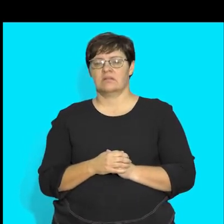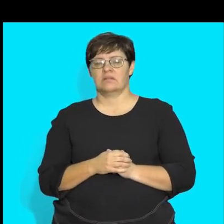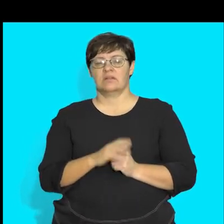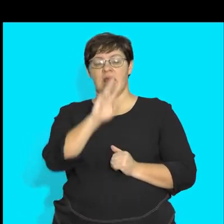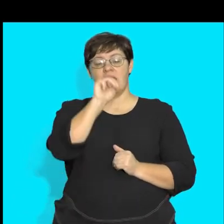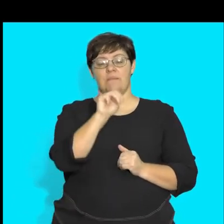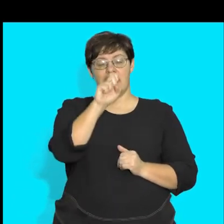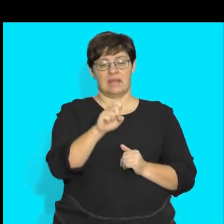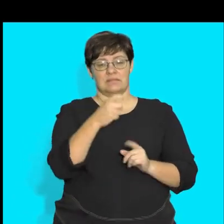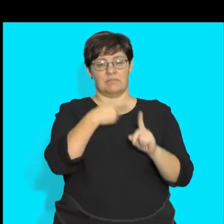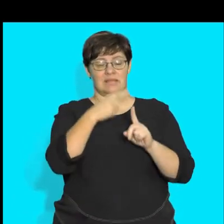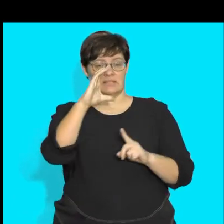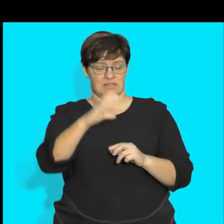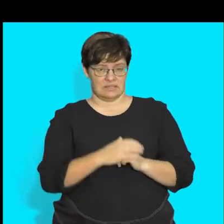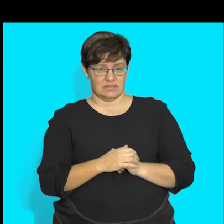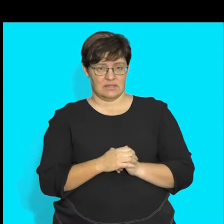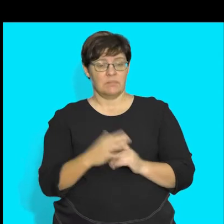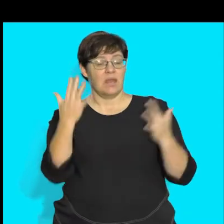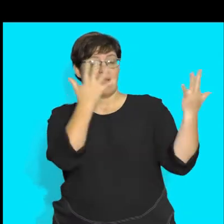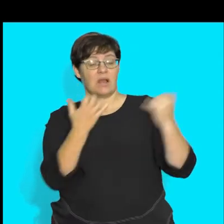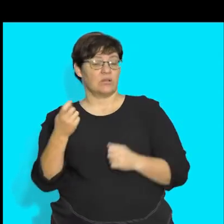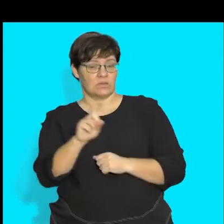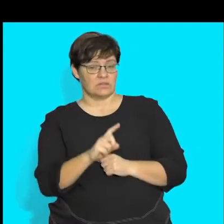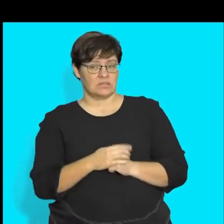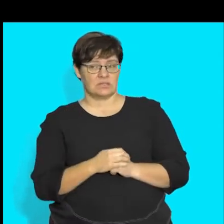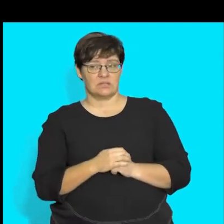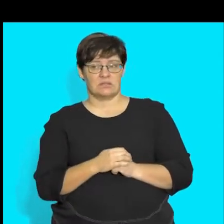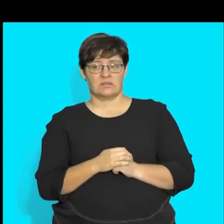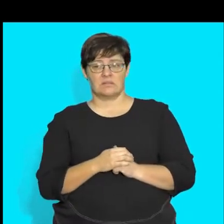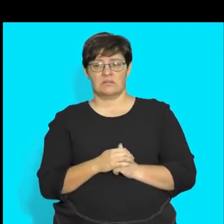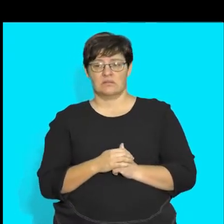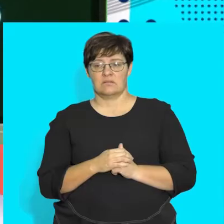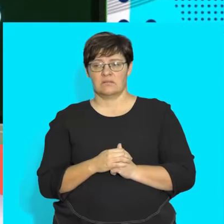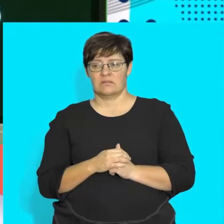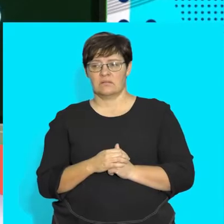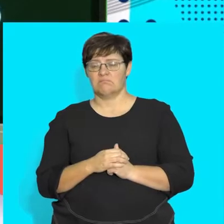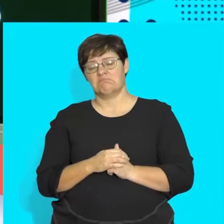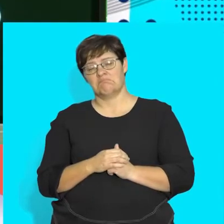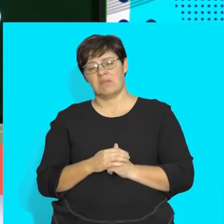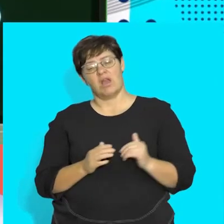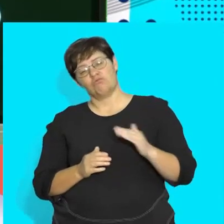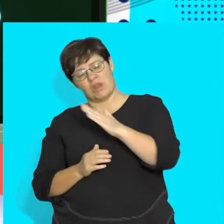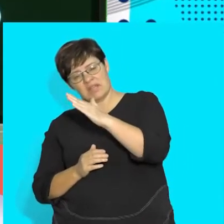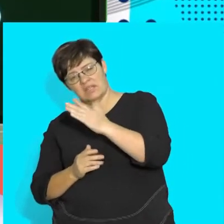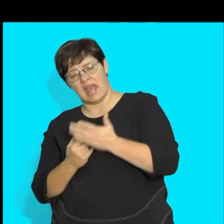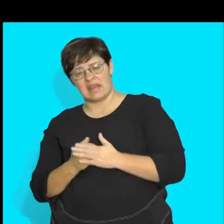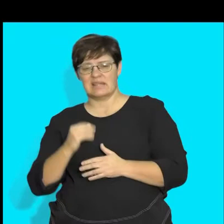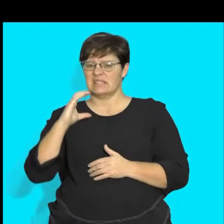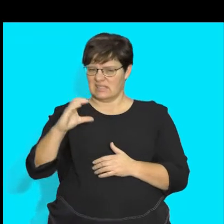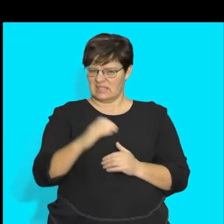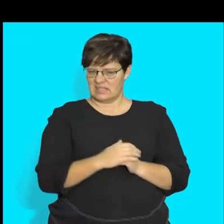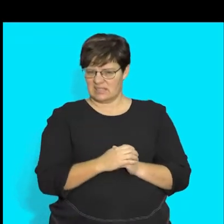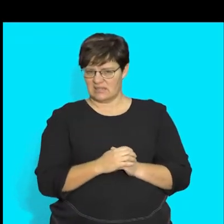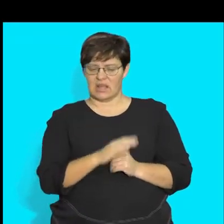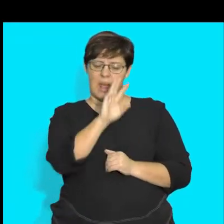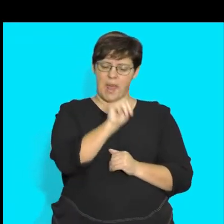be mx plus c. So what I need to calculate is the gradient and the y-cut. The y-cut is